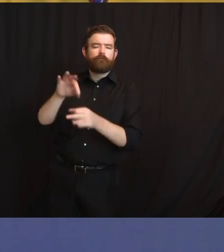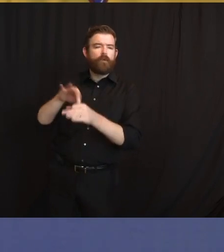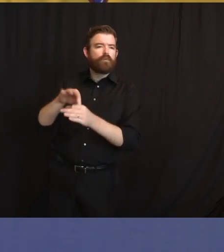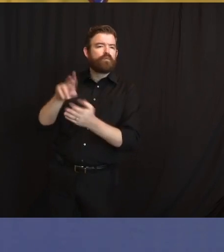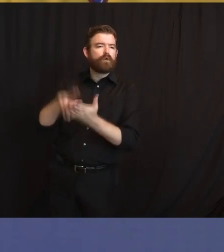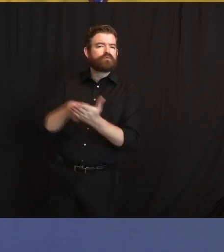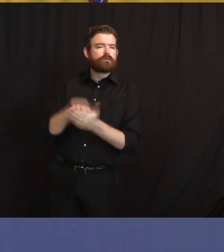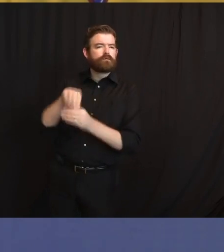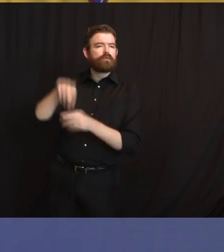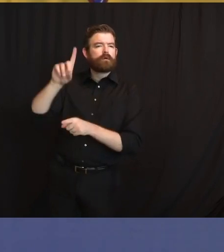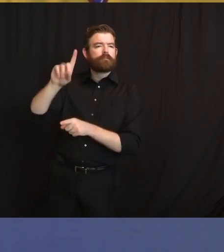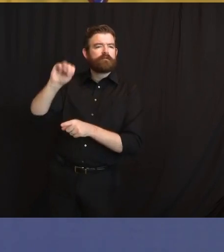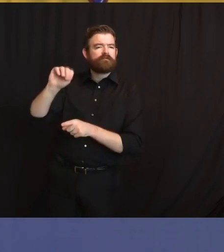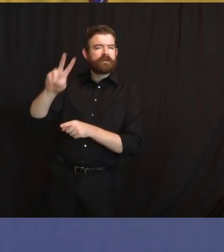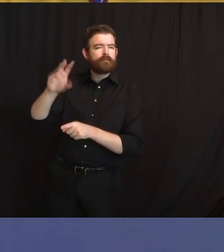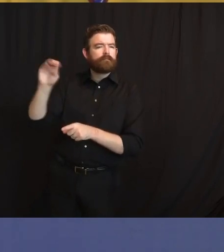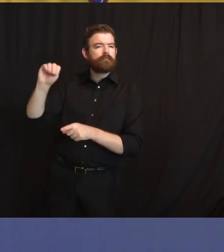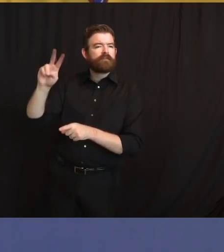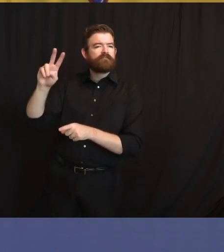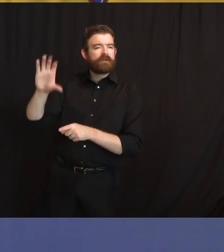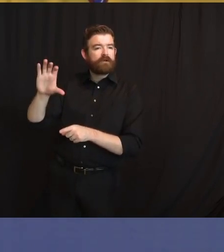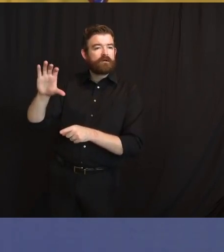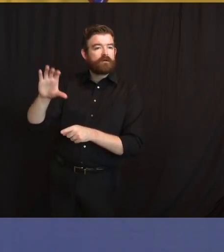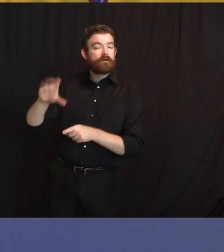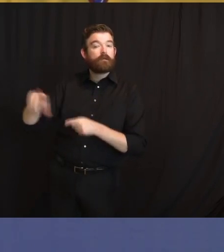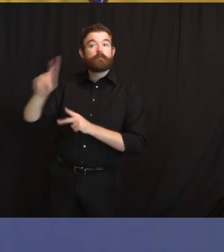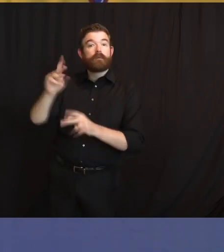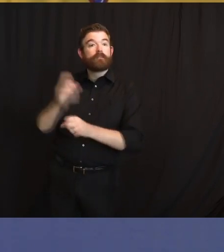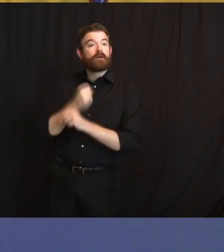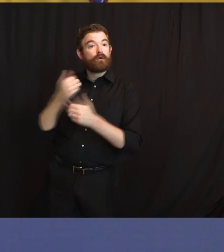gathers data when people get a new license or what have you.